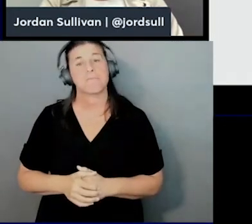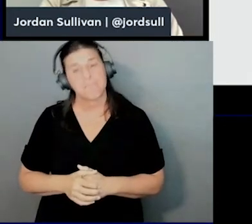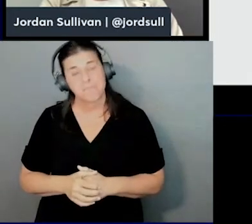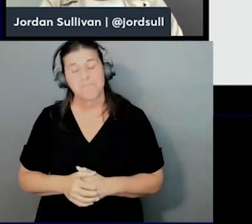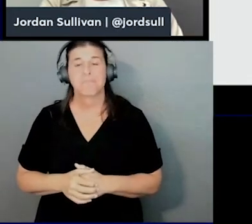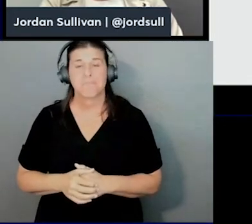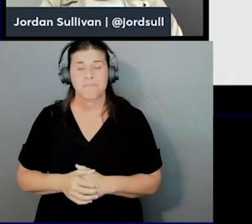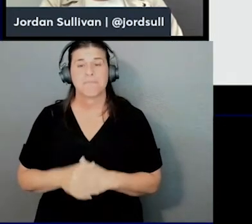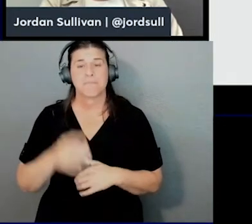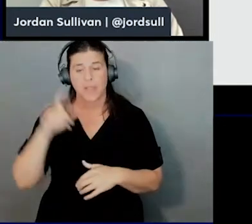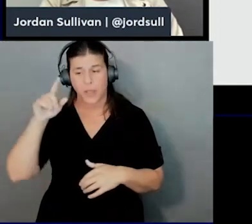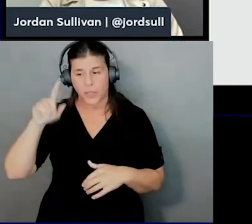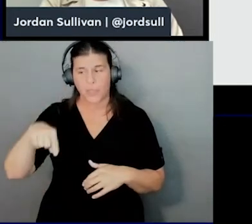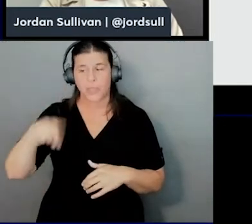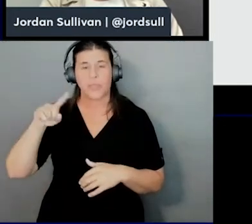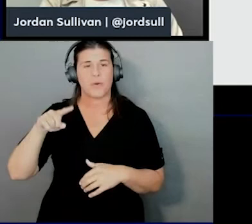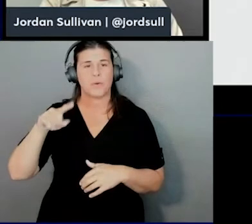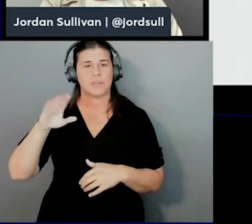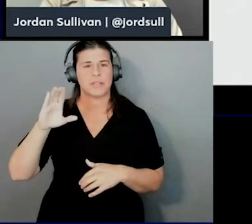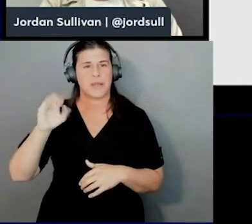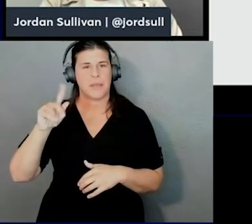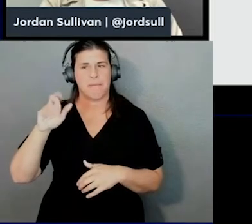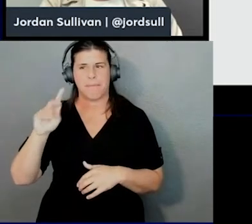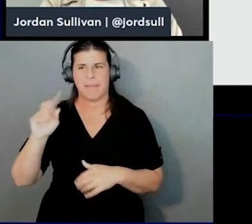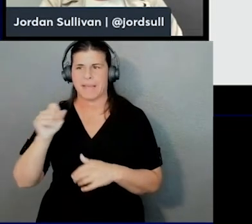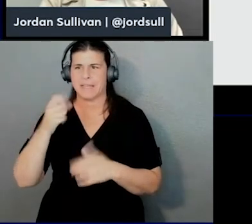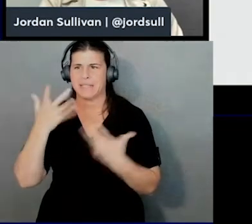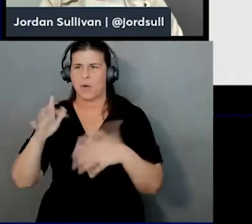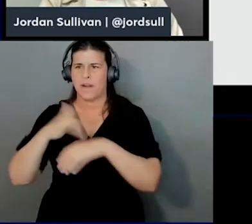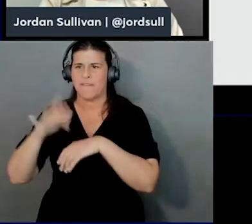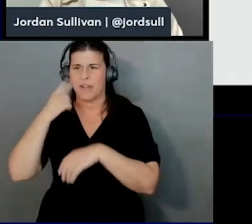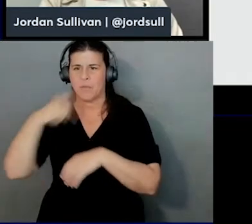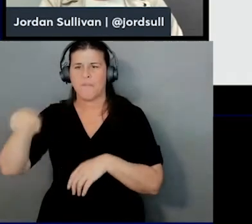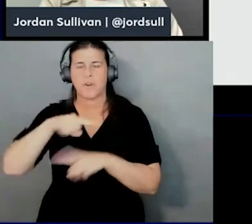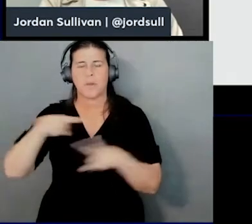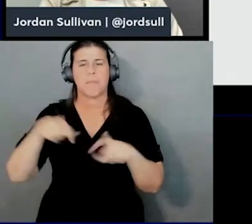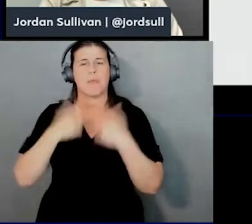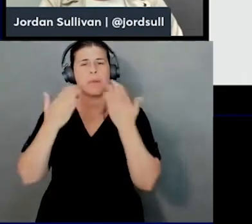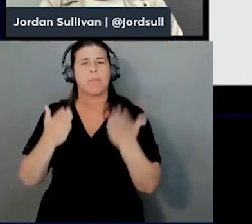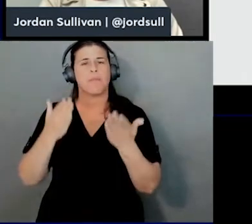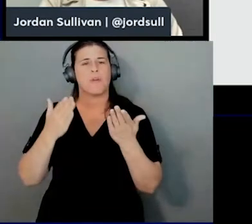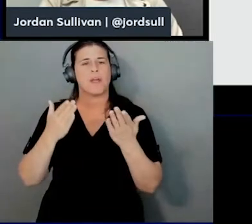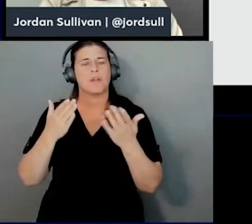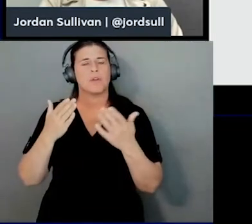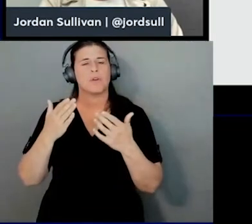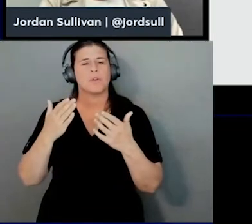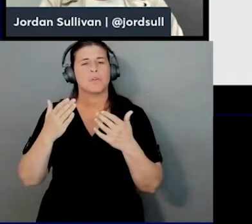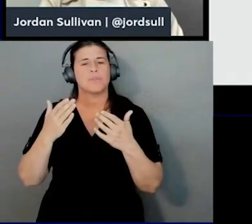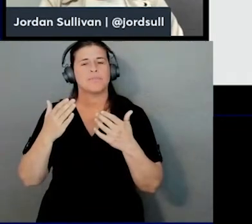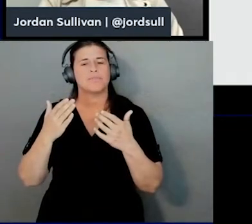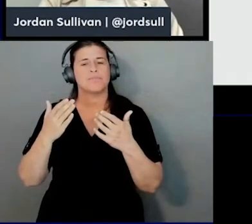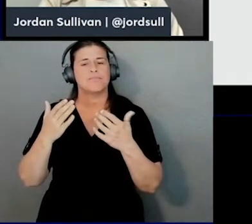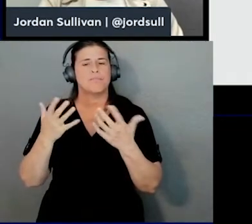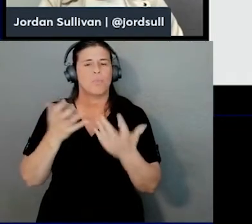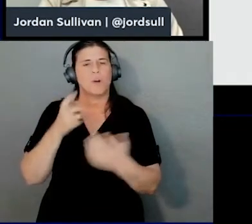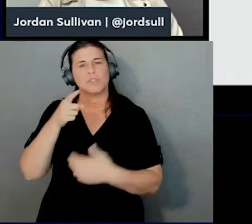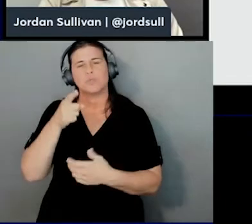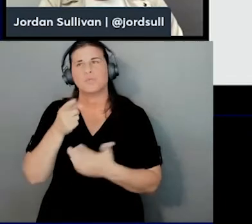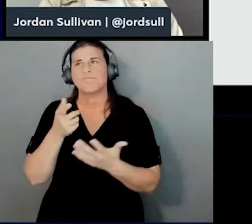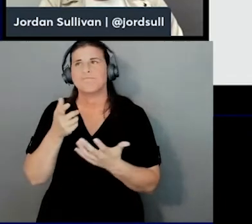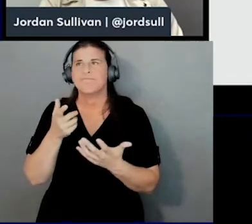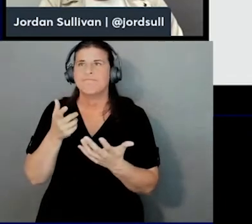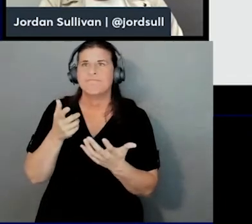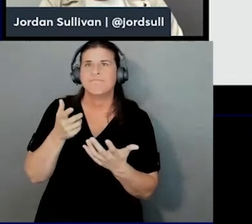Those are the backends that are available for you. Also, provider allows you to, again, instantiate your